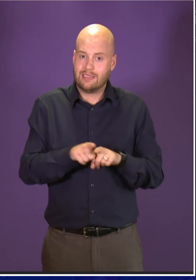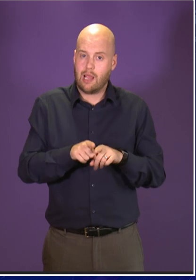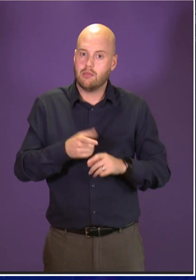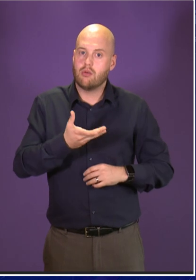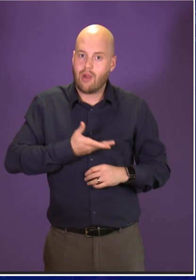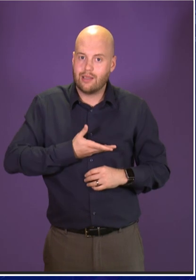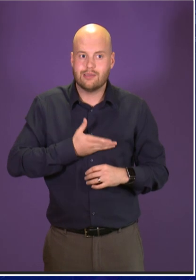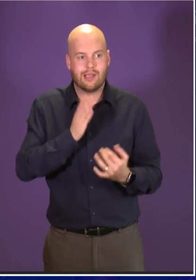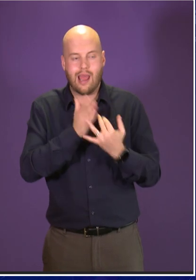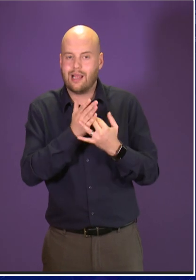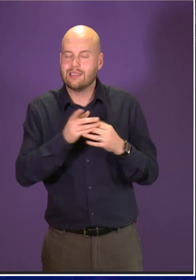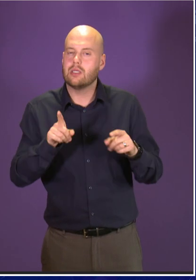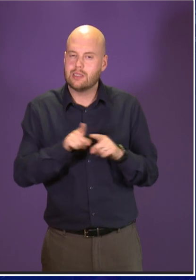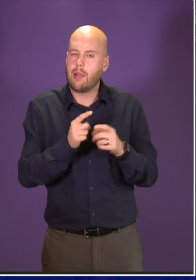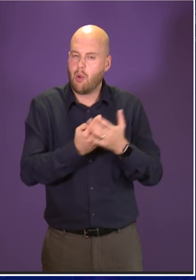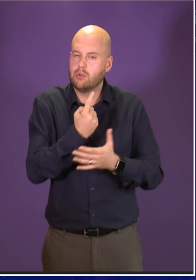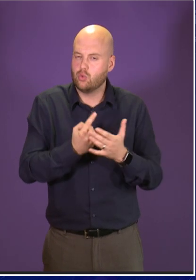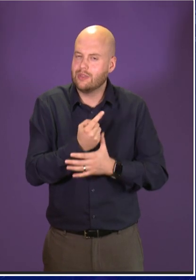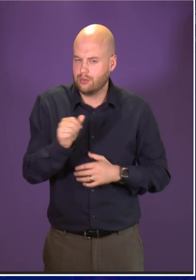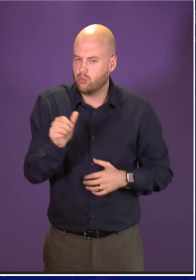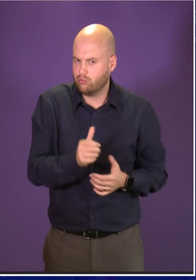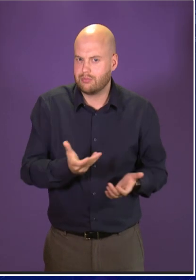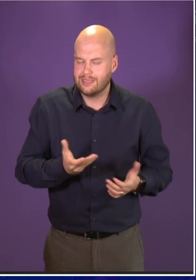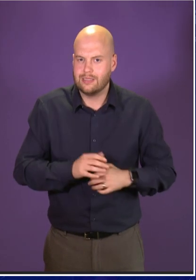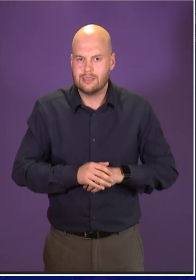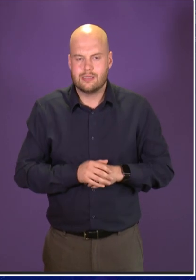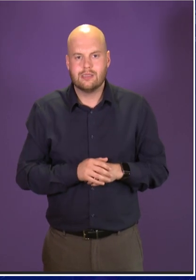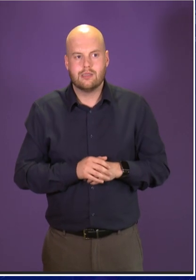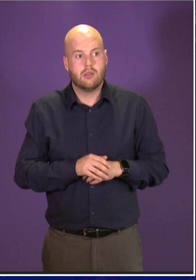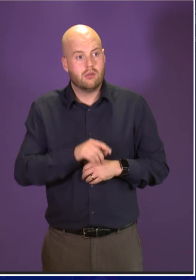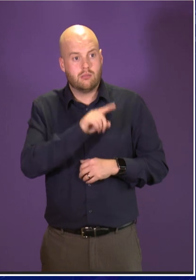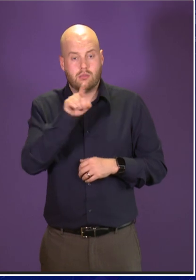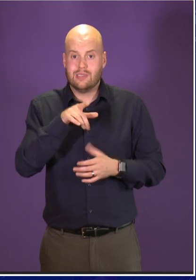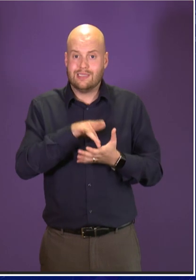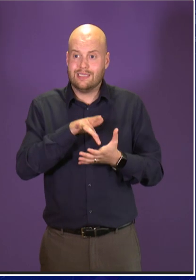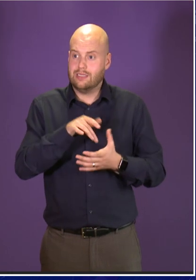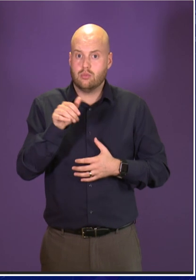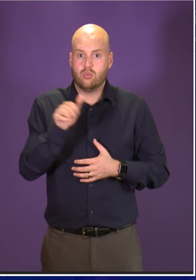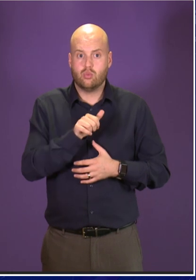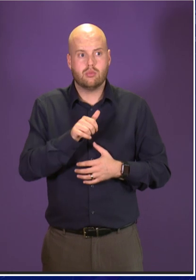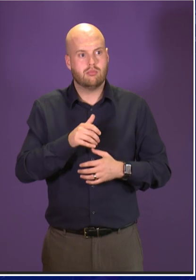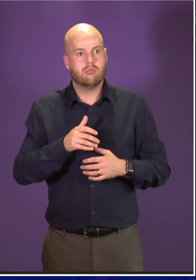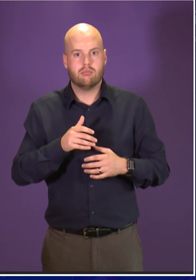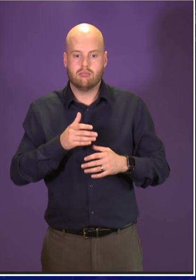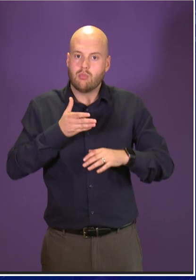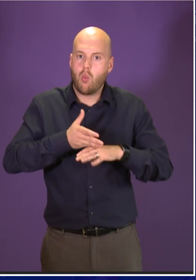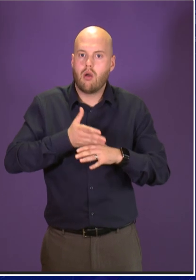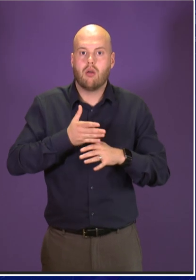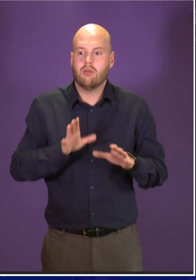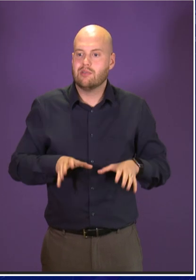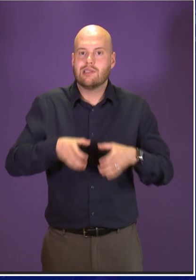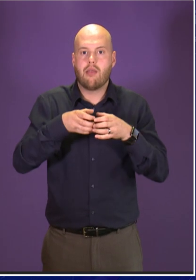same opportunities. Cities that seek to activate, mobilize, accommodate the creative energies of